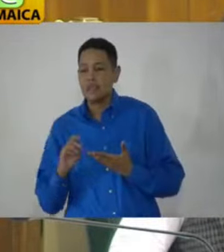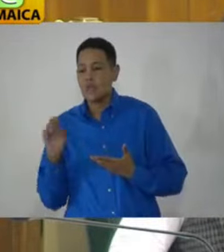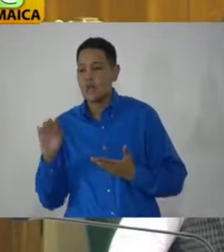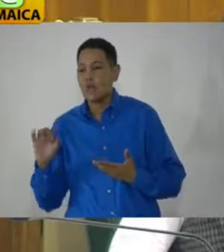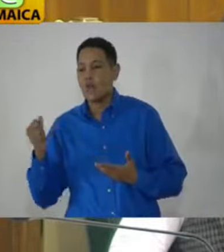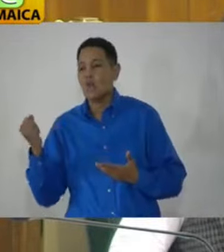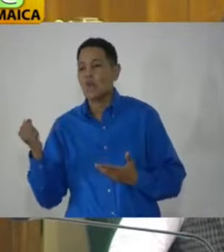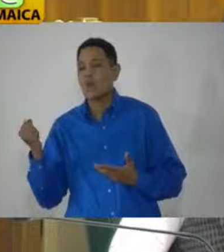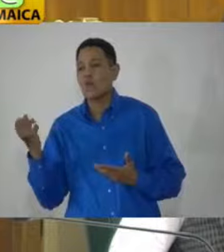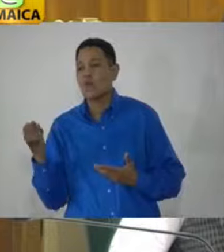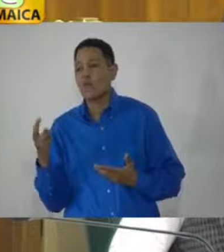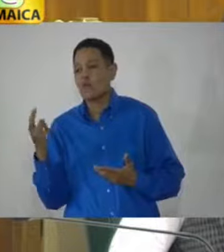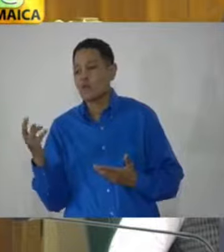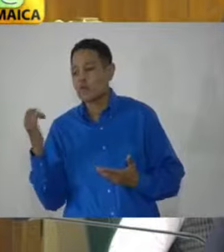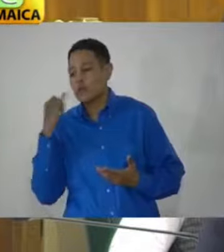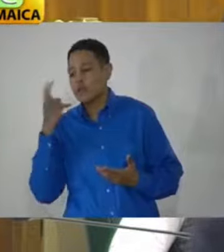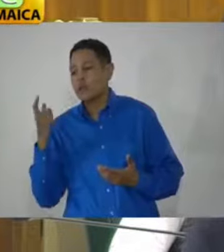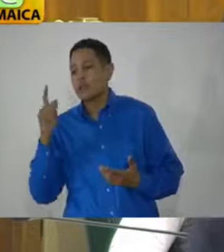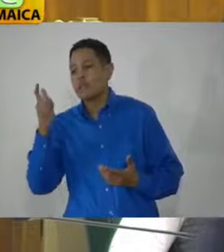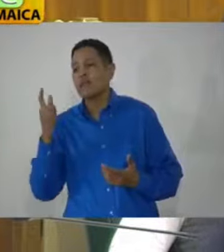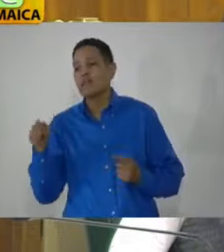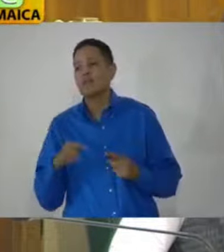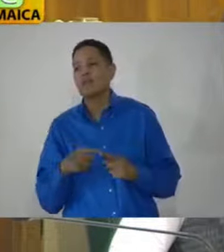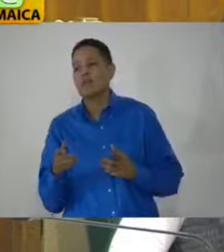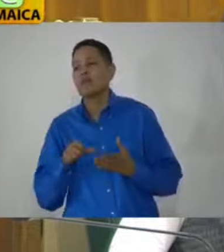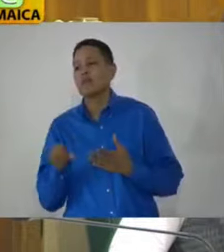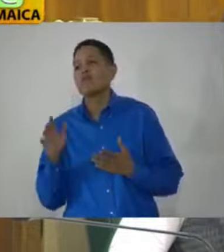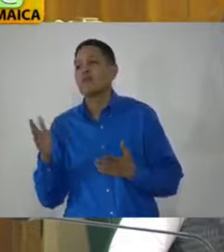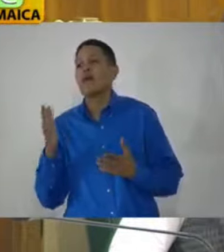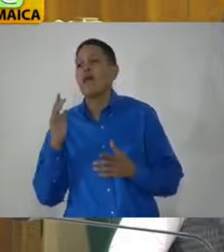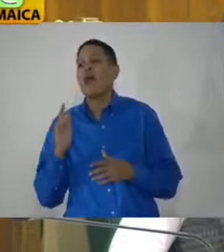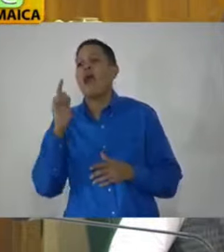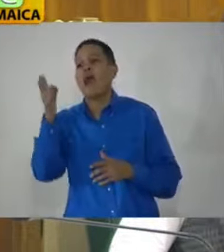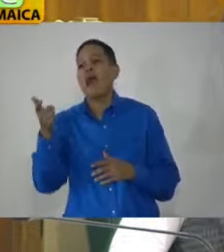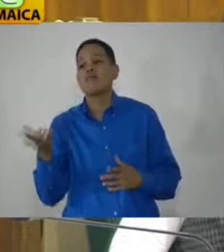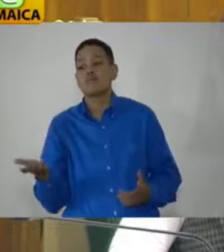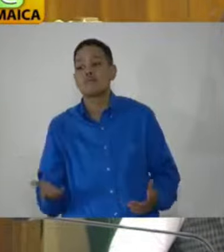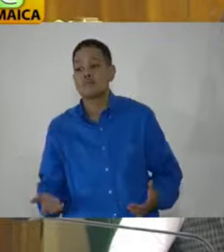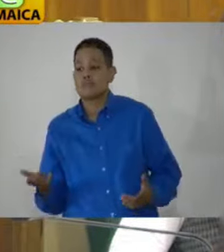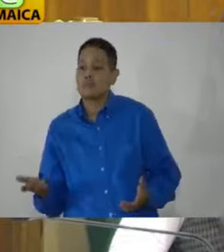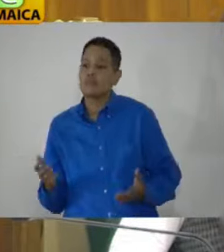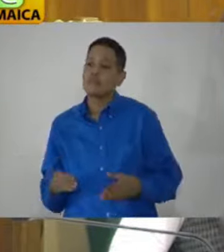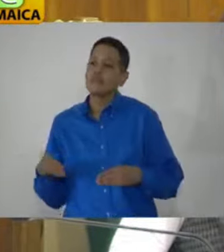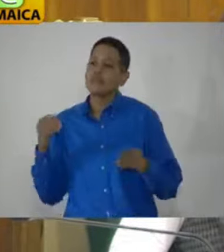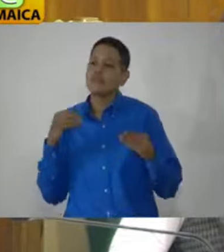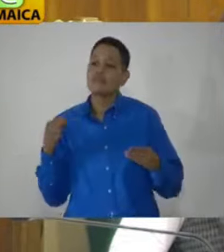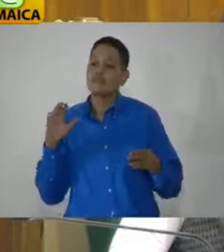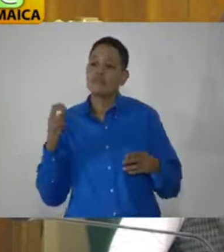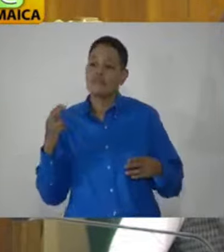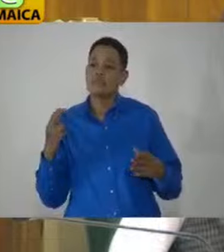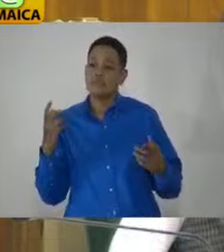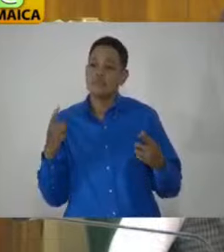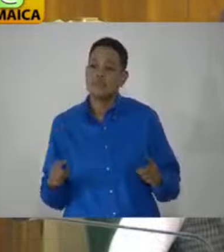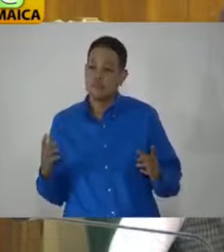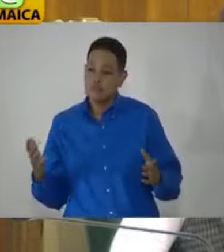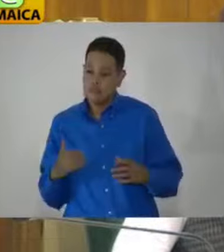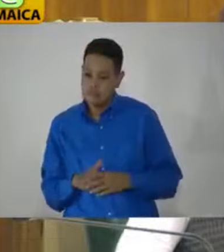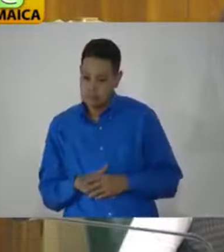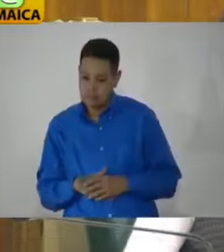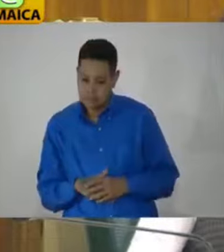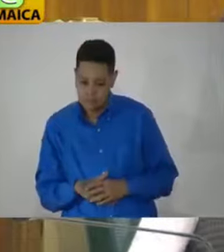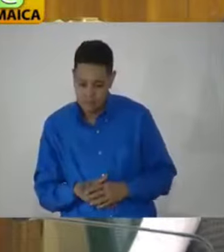deferral, or even in the event where they make the payment after selling the cow,